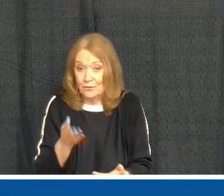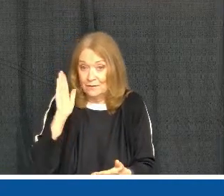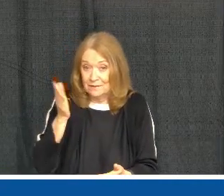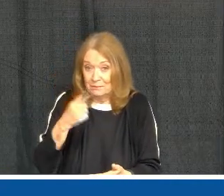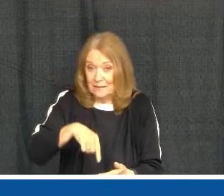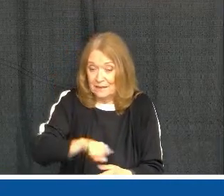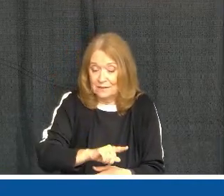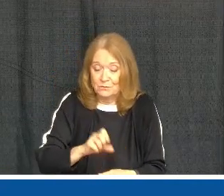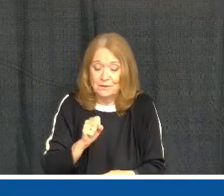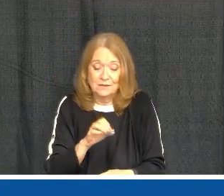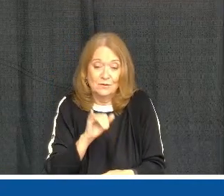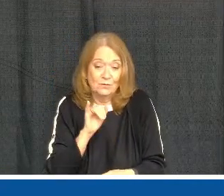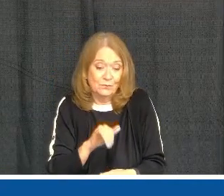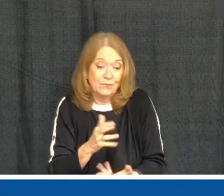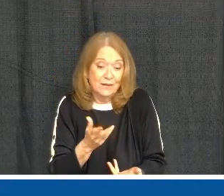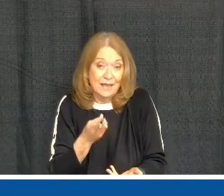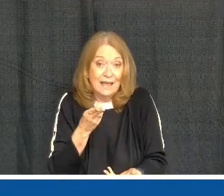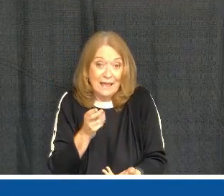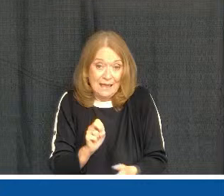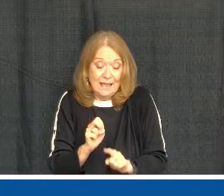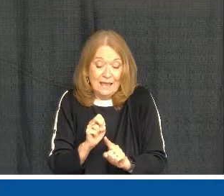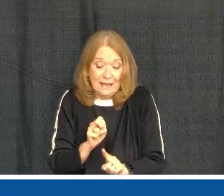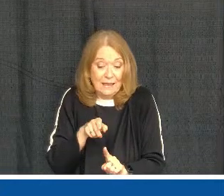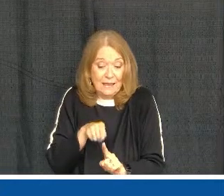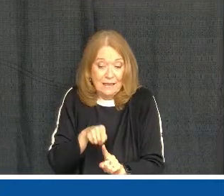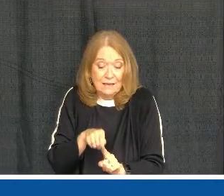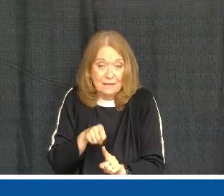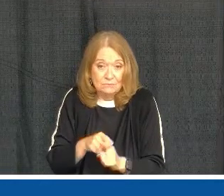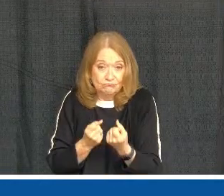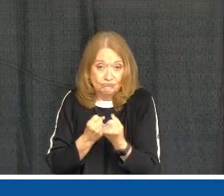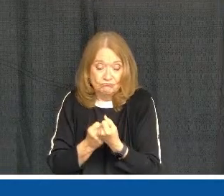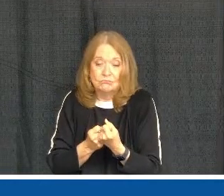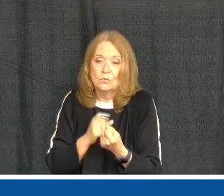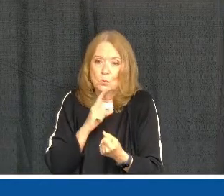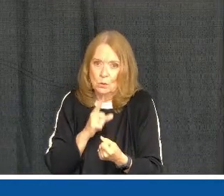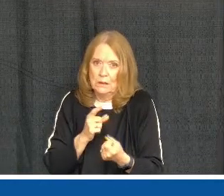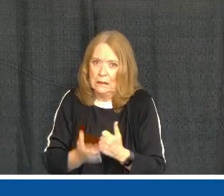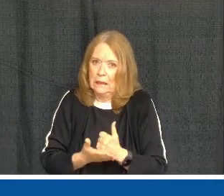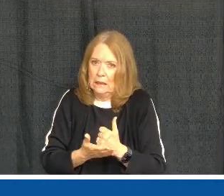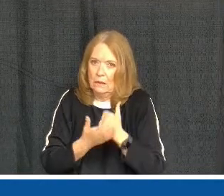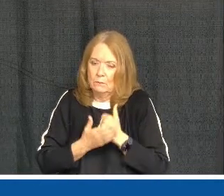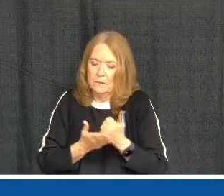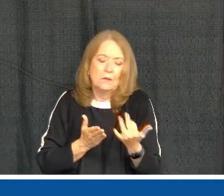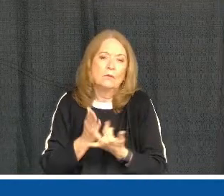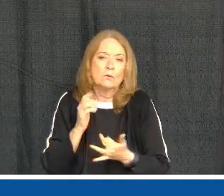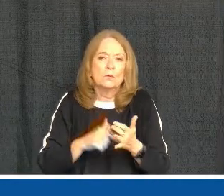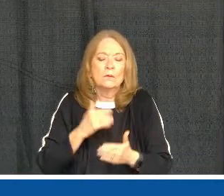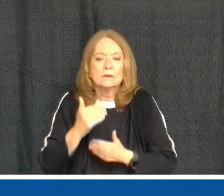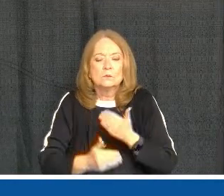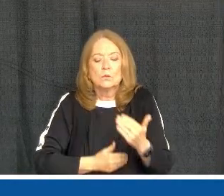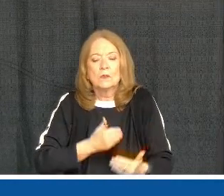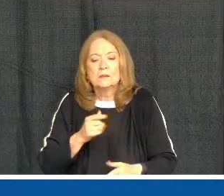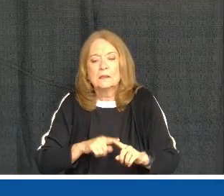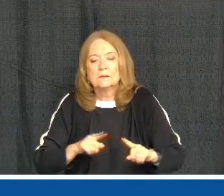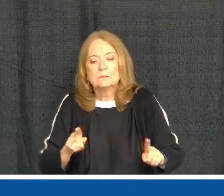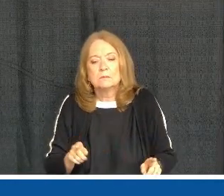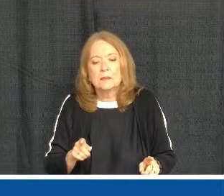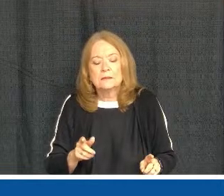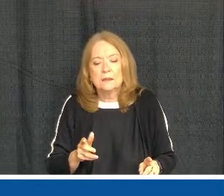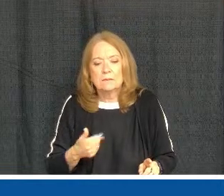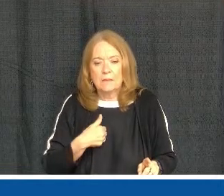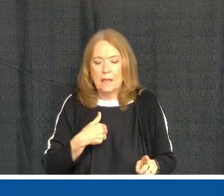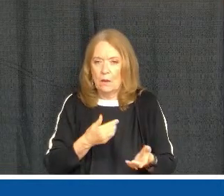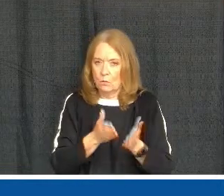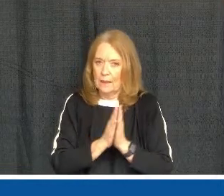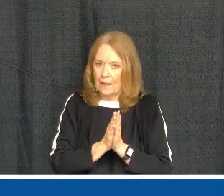week to that as well. He's been quite the asset in helping me through this process. But I would